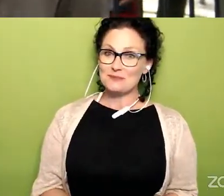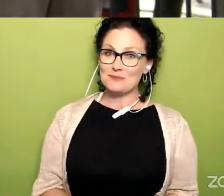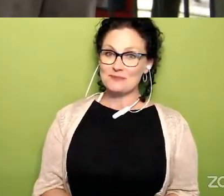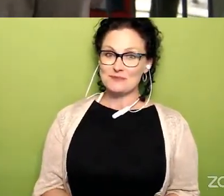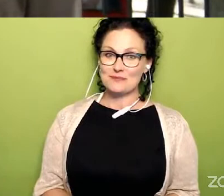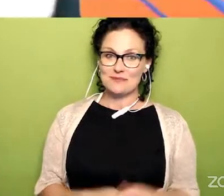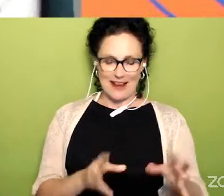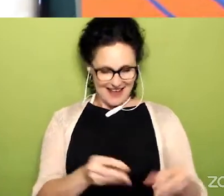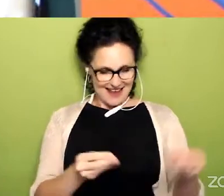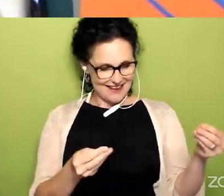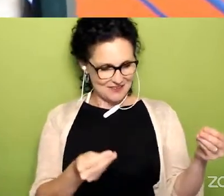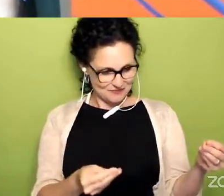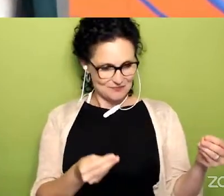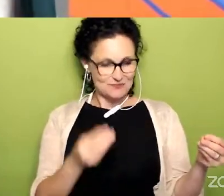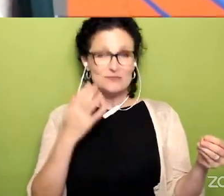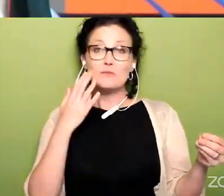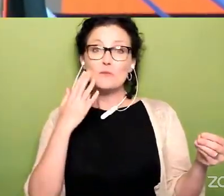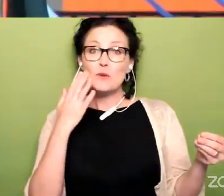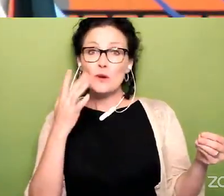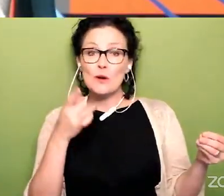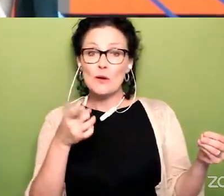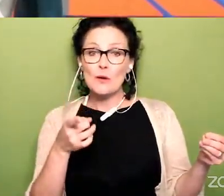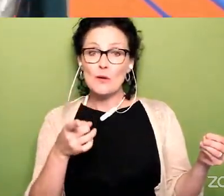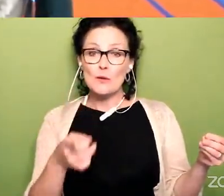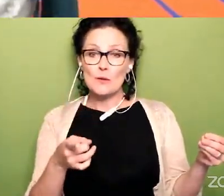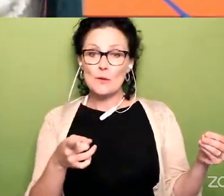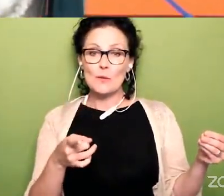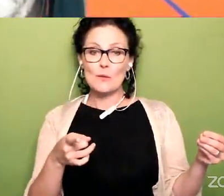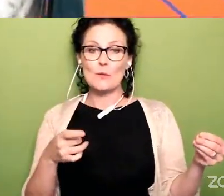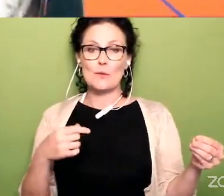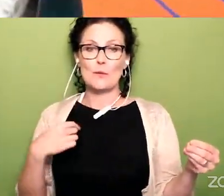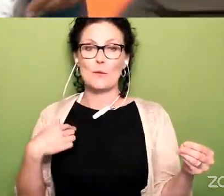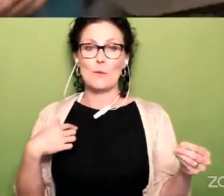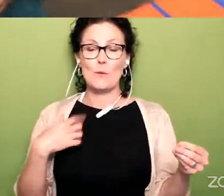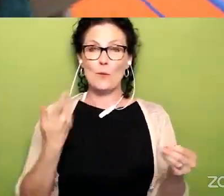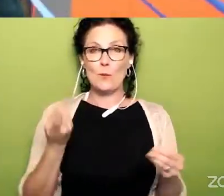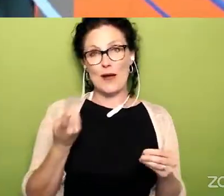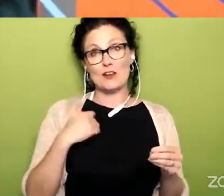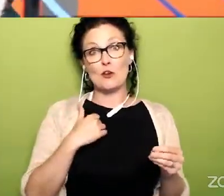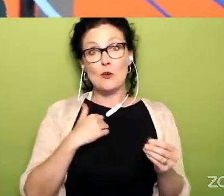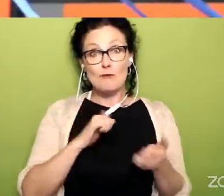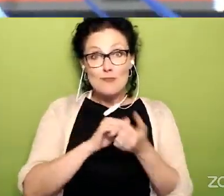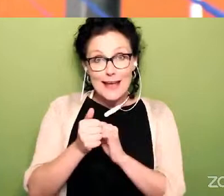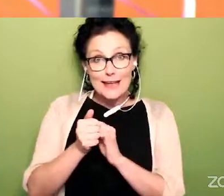You know I will go wherever you go, Bulbir. If we must go back. Mandeep.